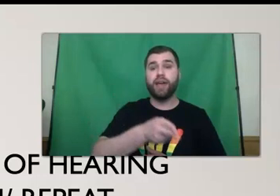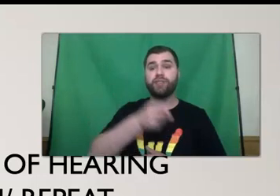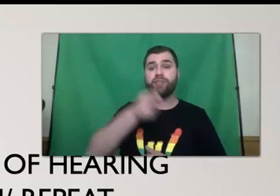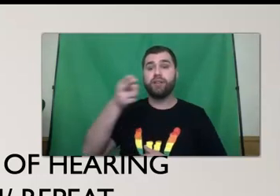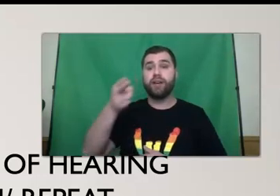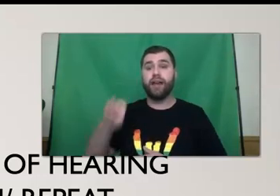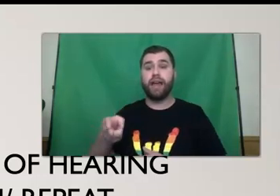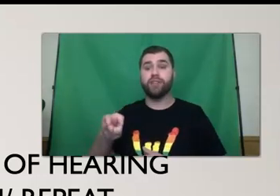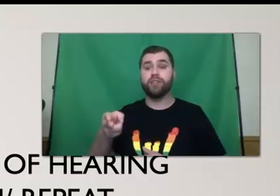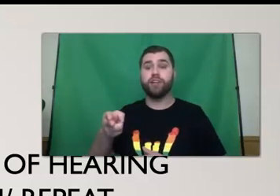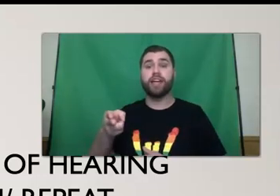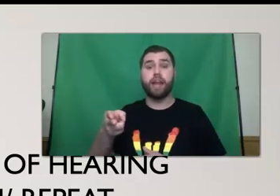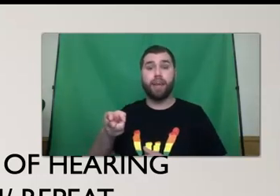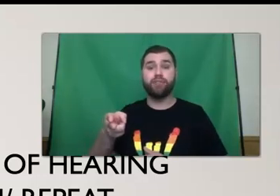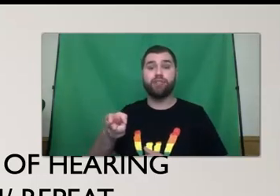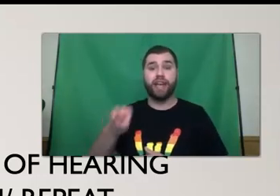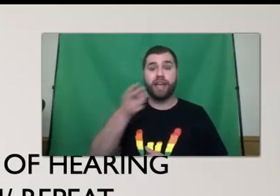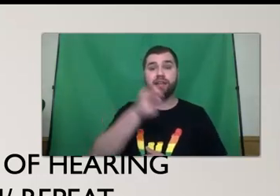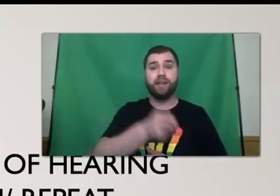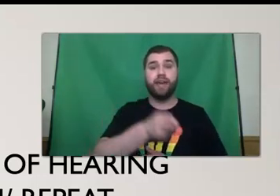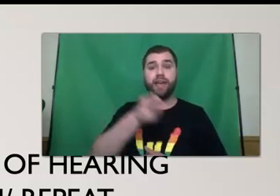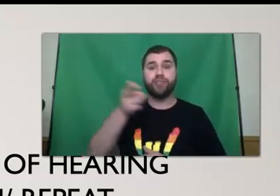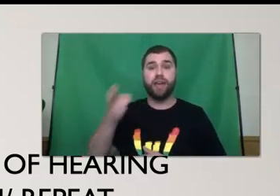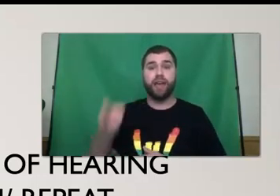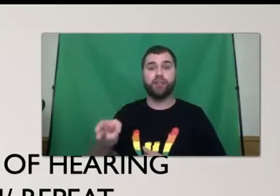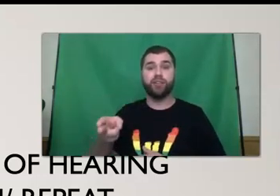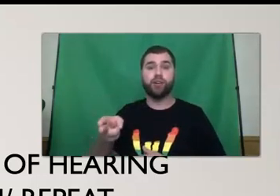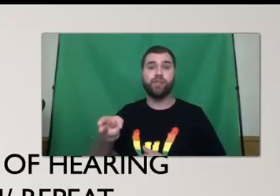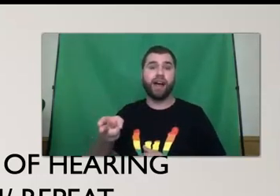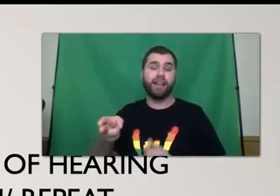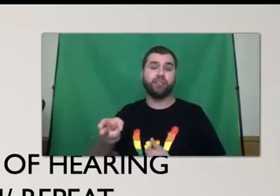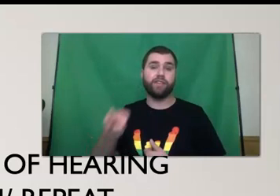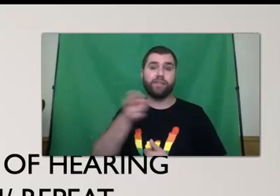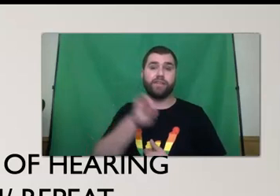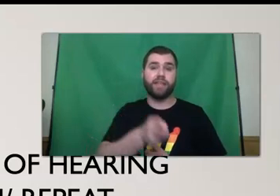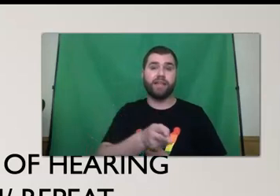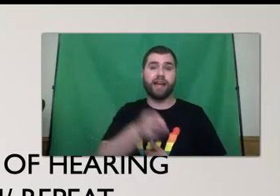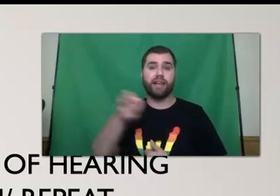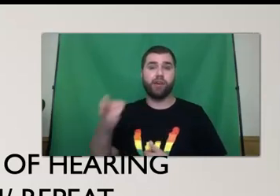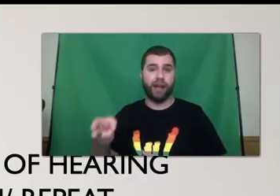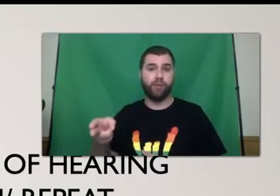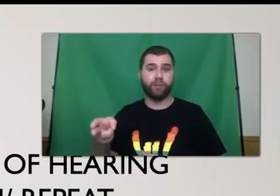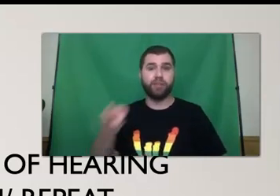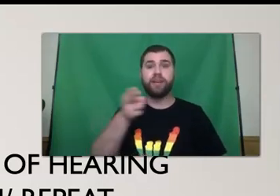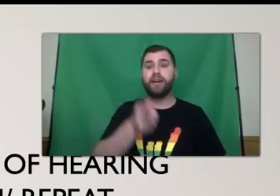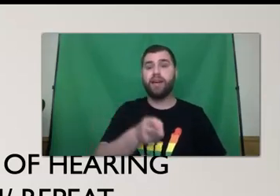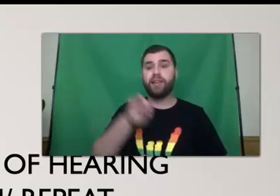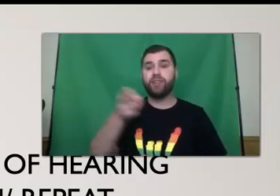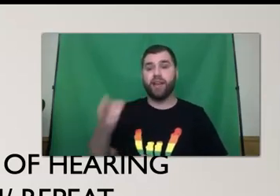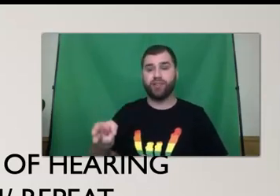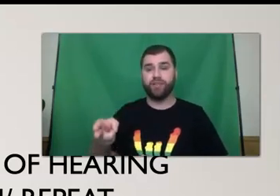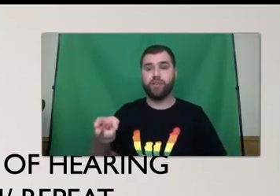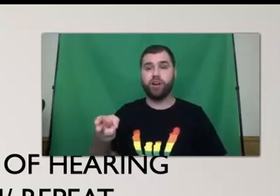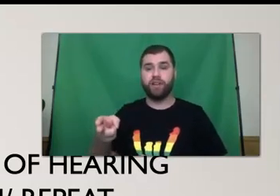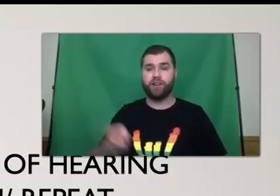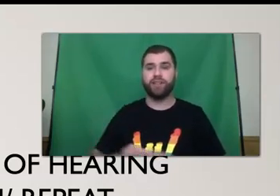do H and H. So you're going to kind of bounce your hand. H, H. So go, I like to start from the inside and going outward. H,